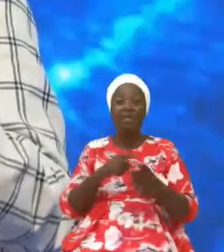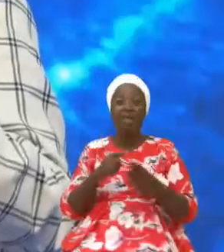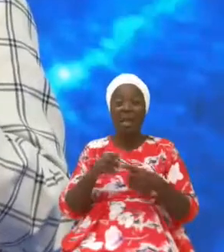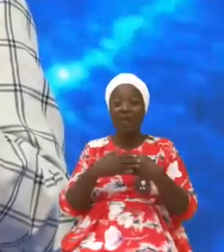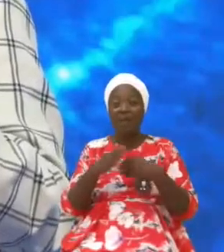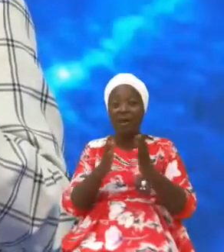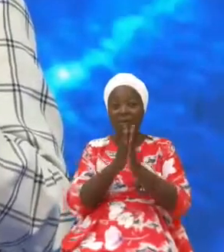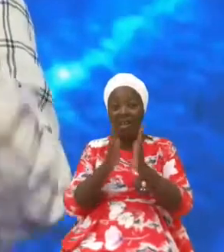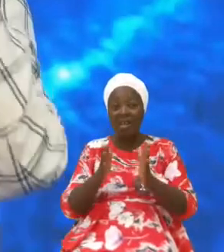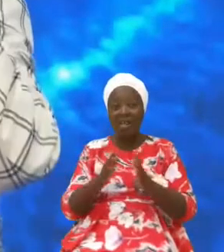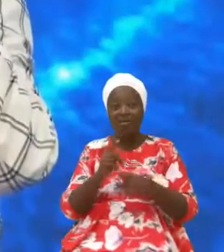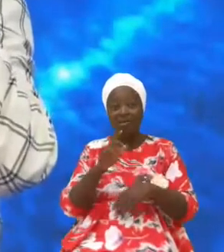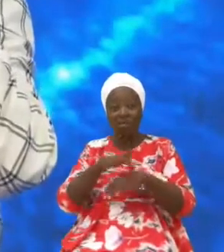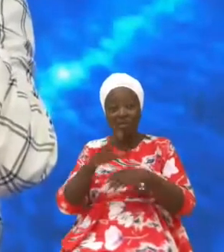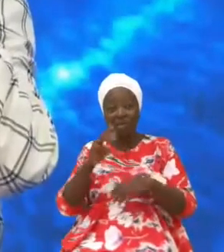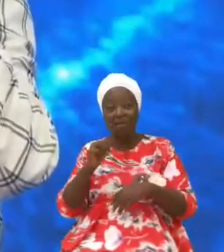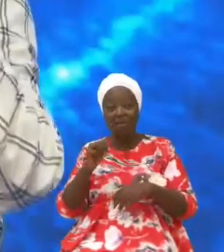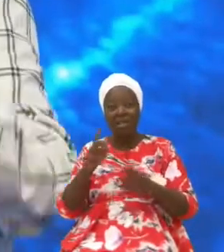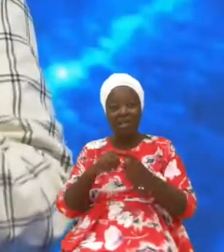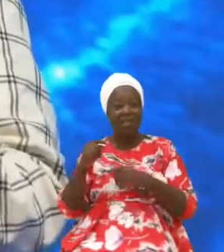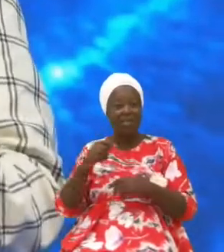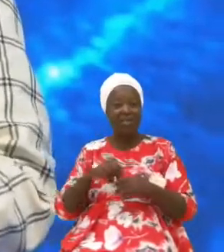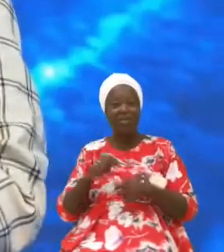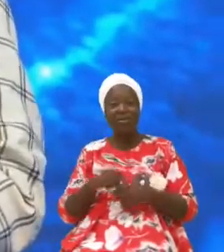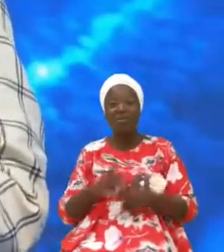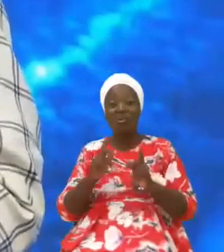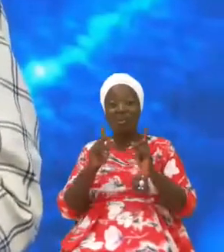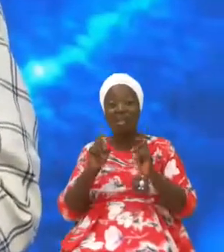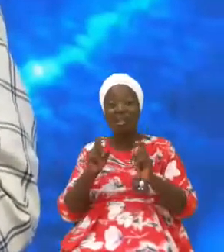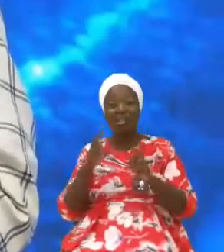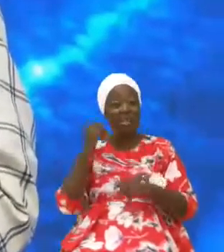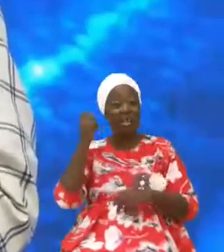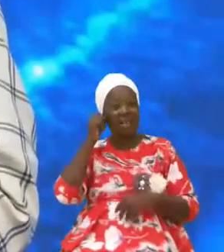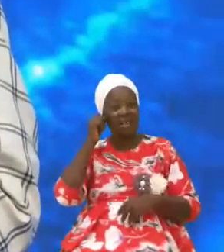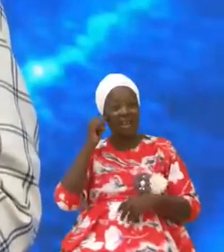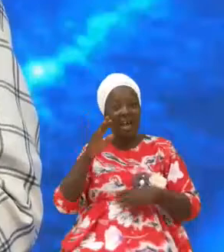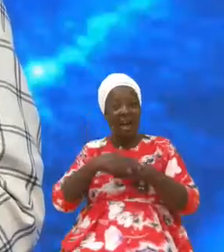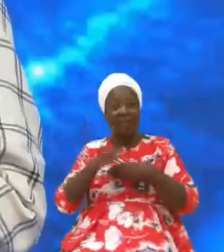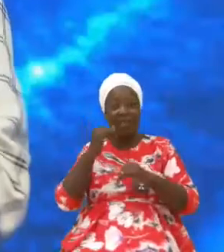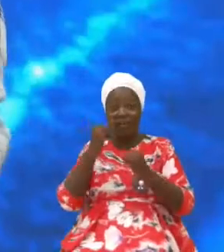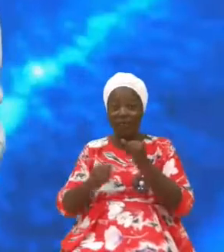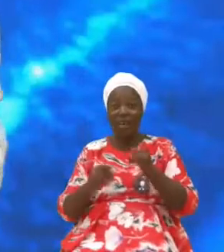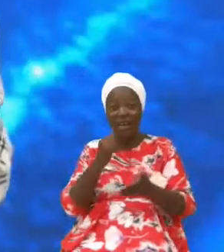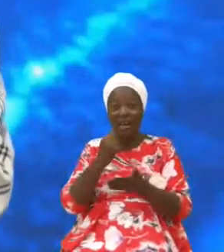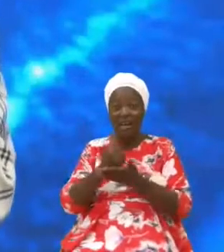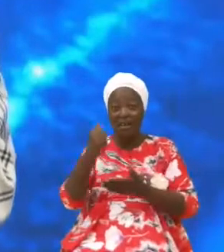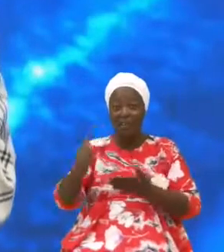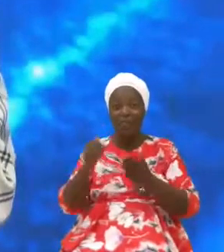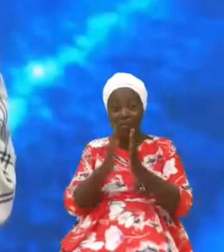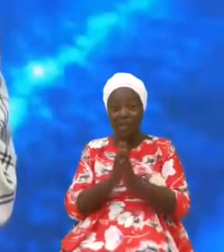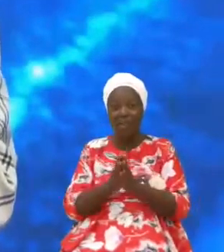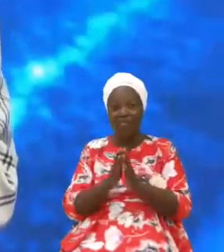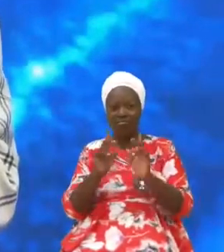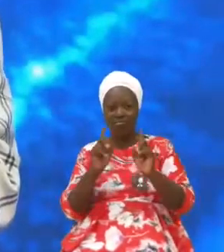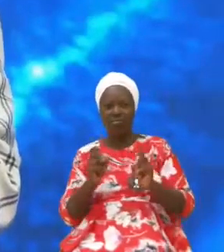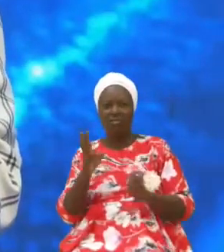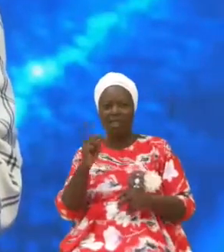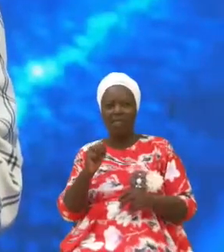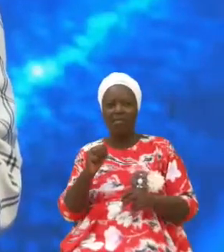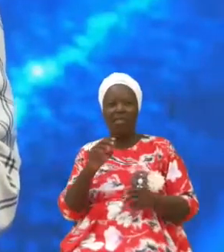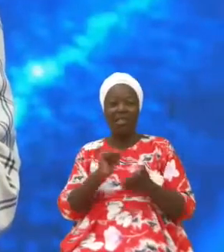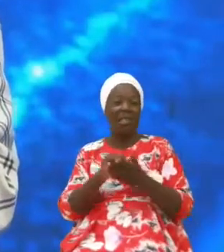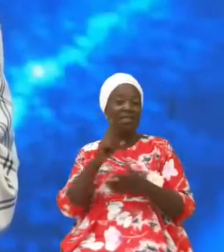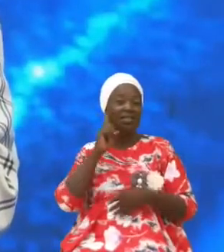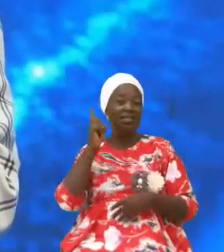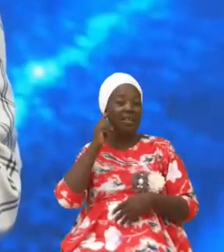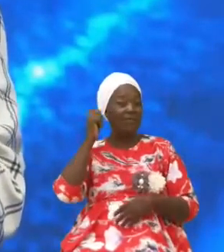dumb, then you touch them, their ear. After the final amen, check